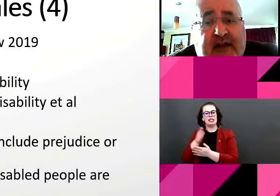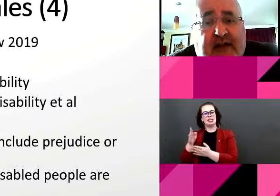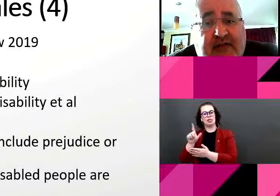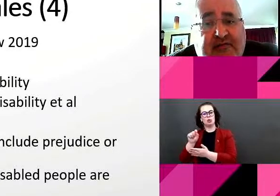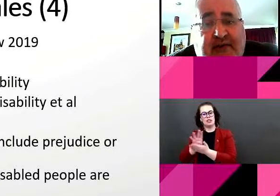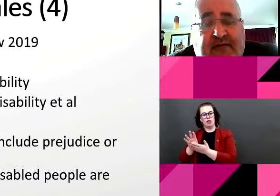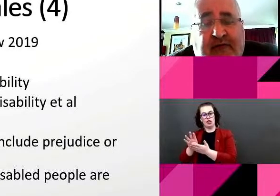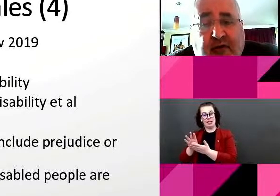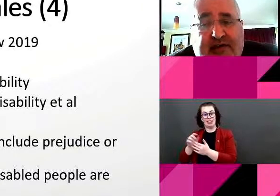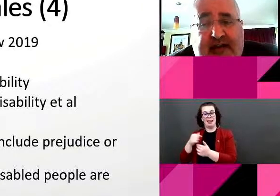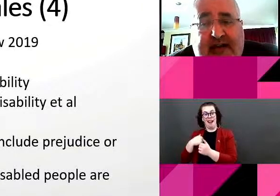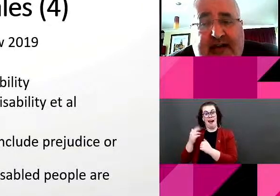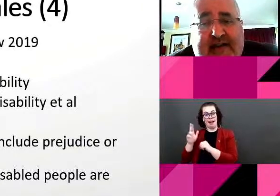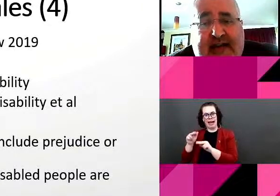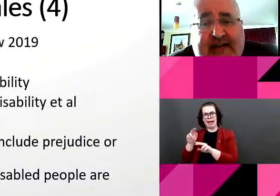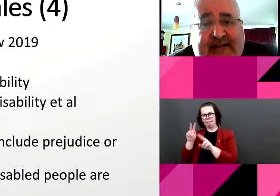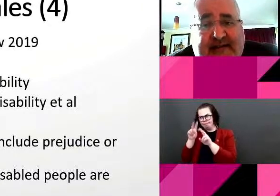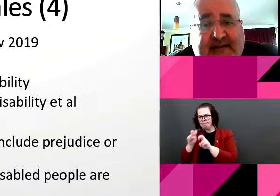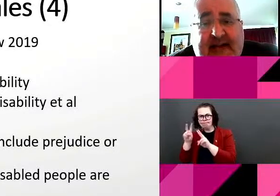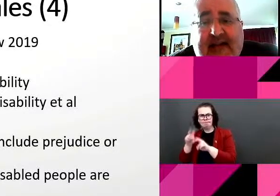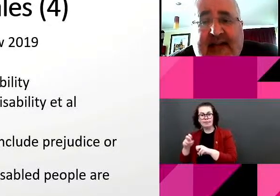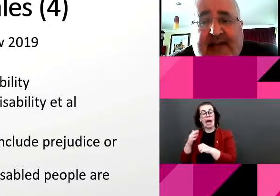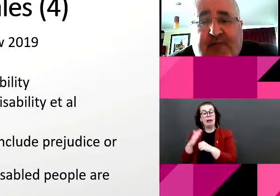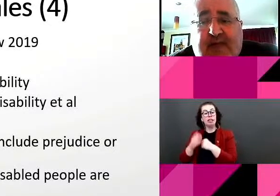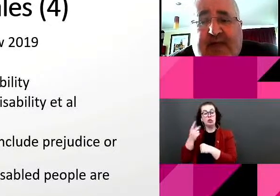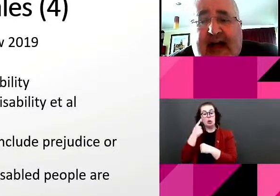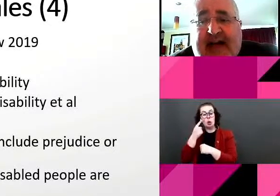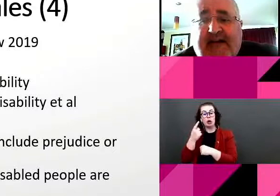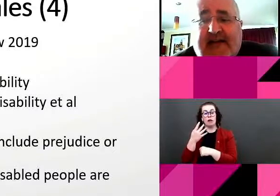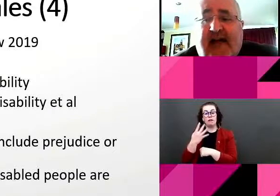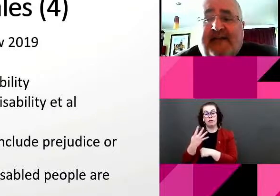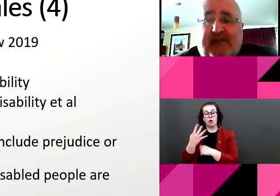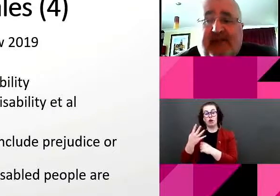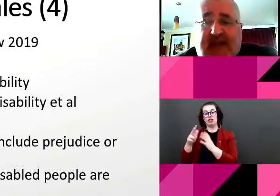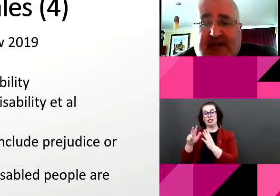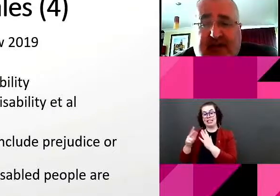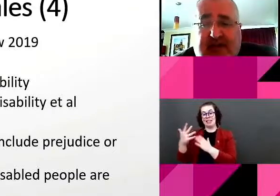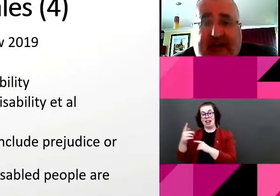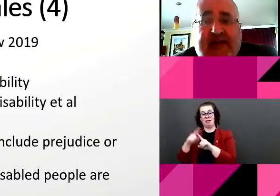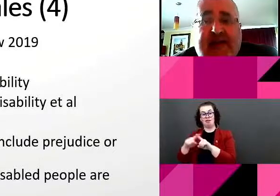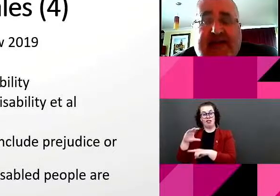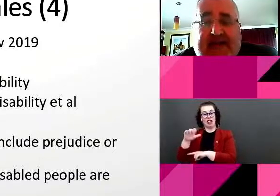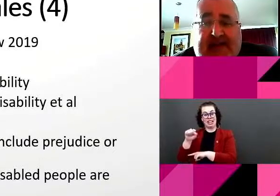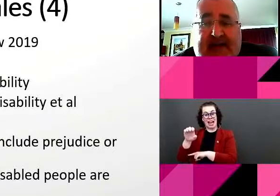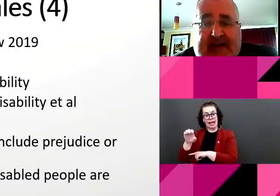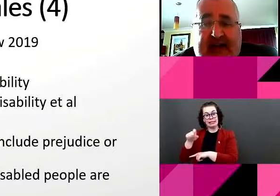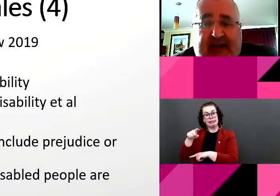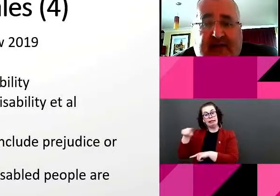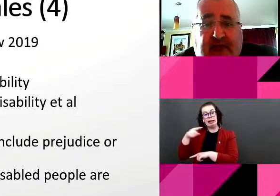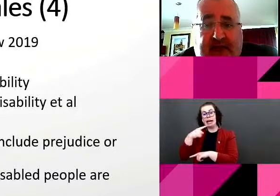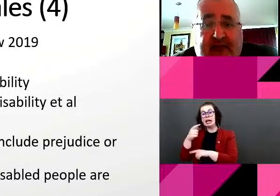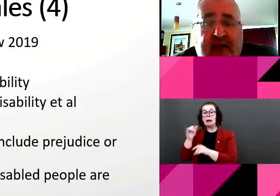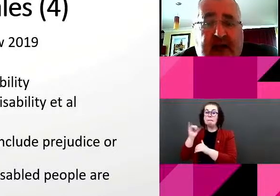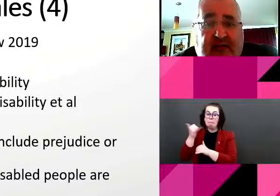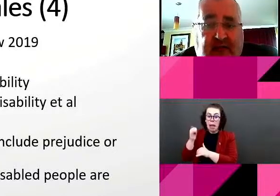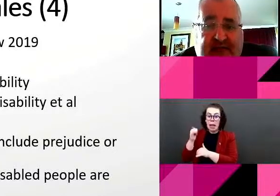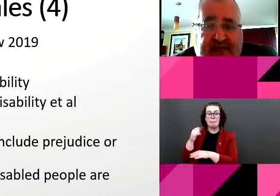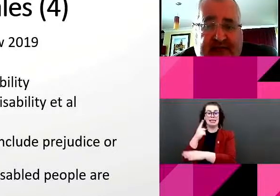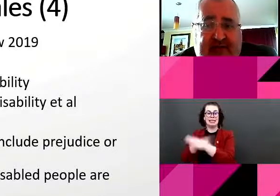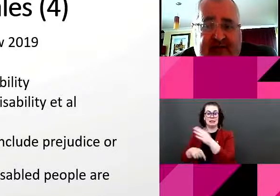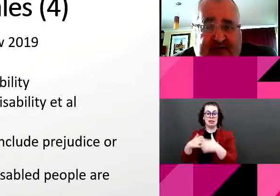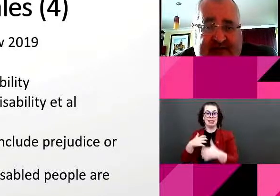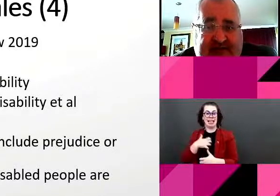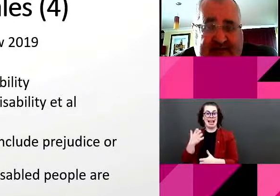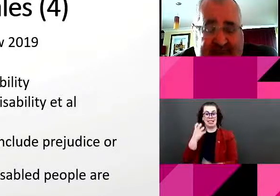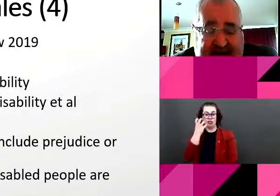at 548 cases that were flagged as potentially disability hate crime across